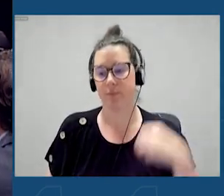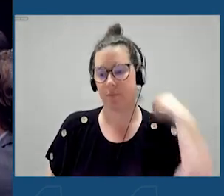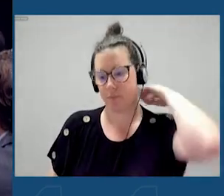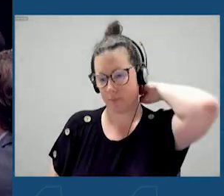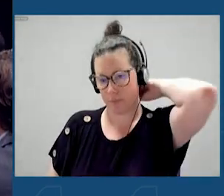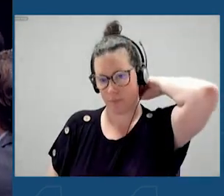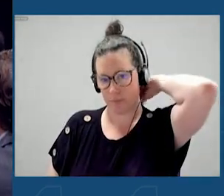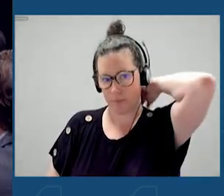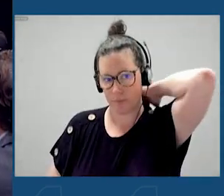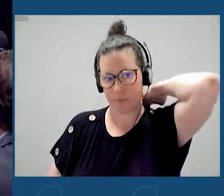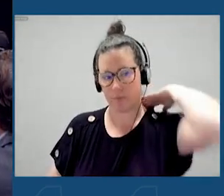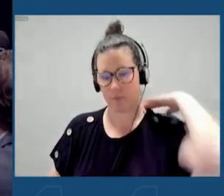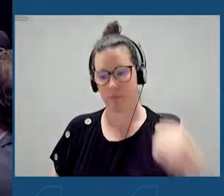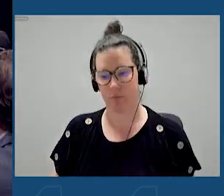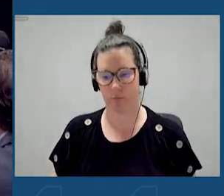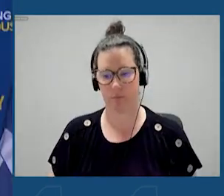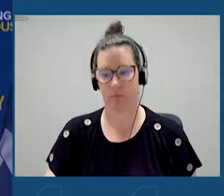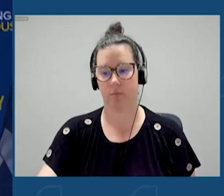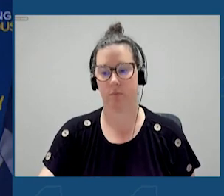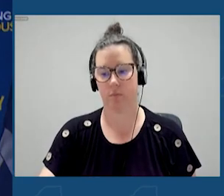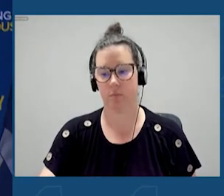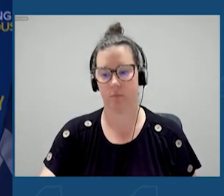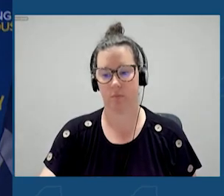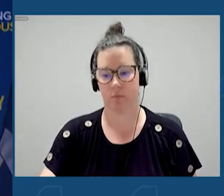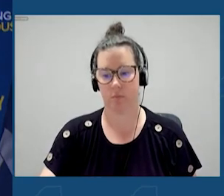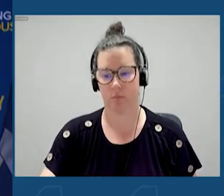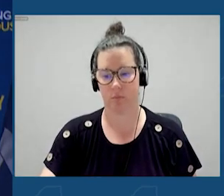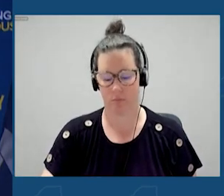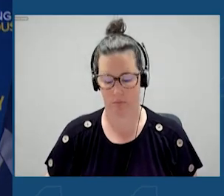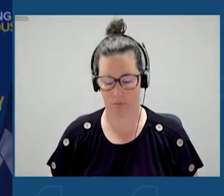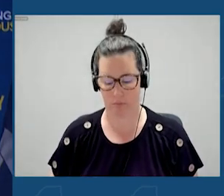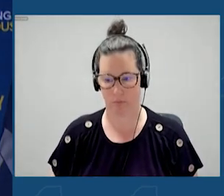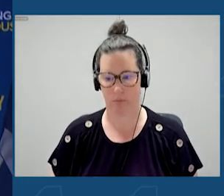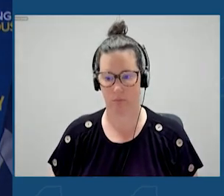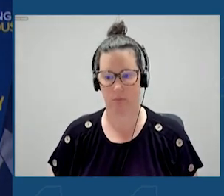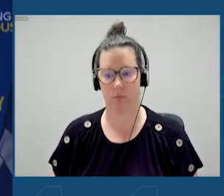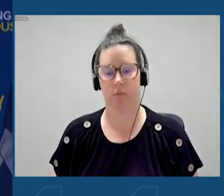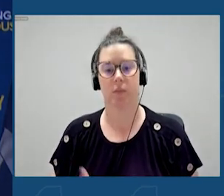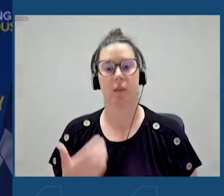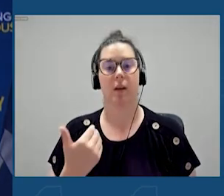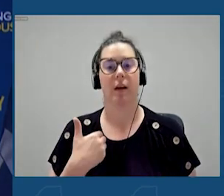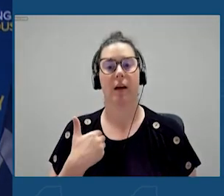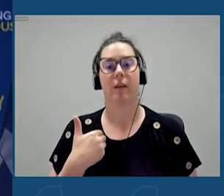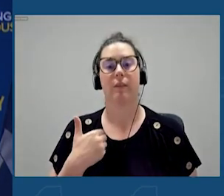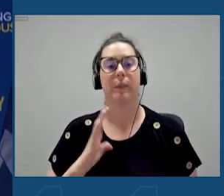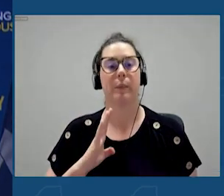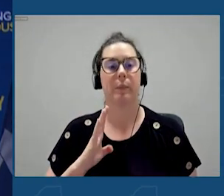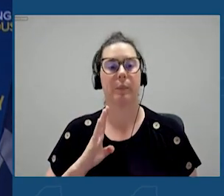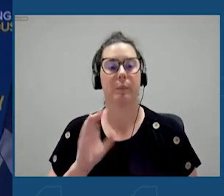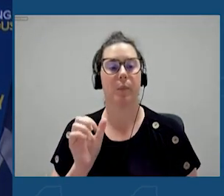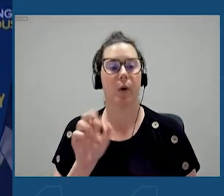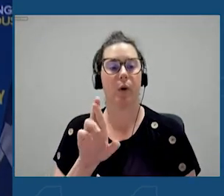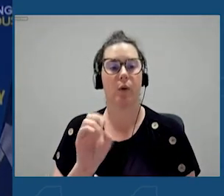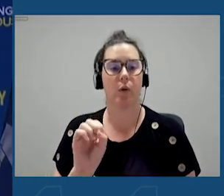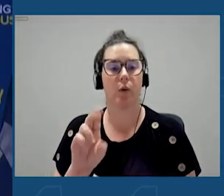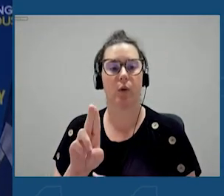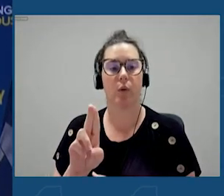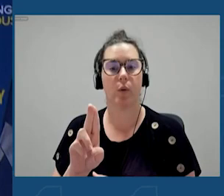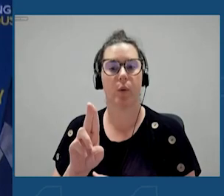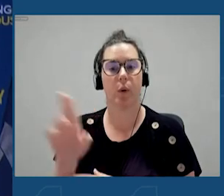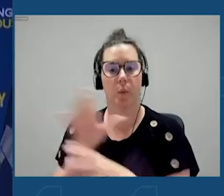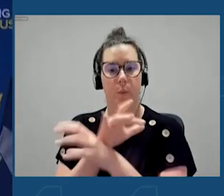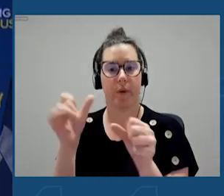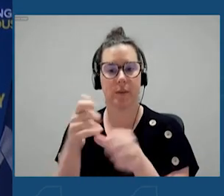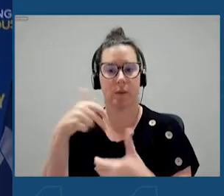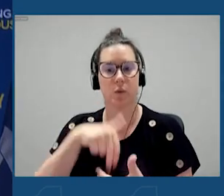Let's see who else is here. We also have our borough president has joined us. All right. Oh, there he is, Antonio.